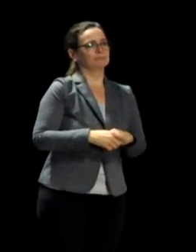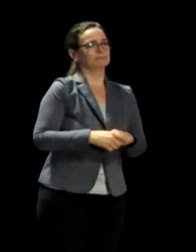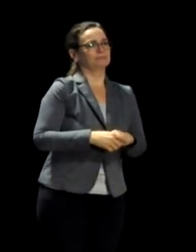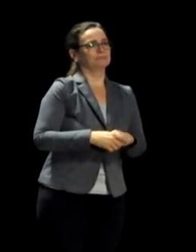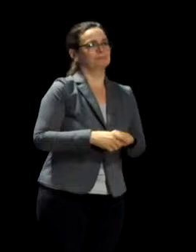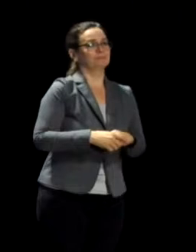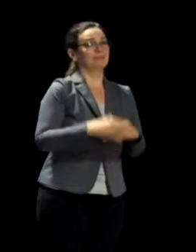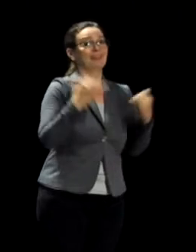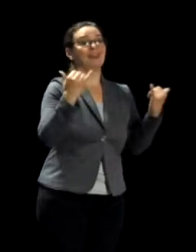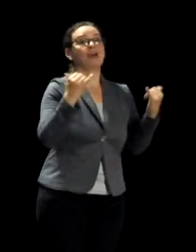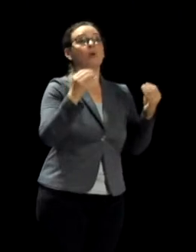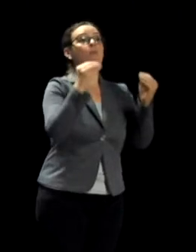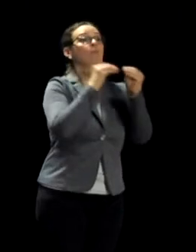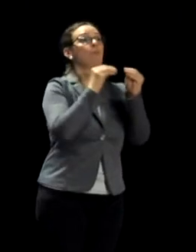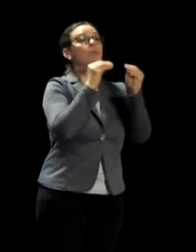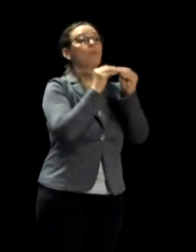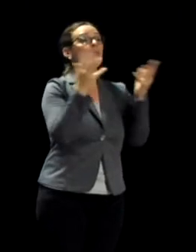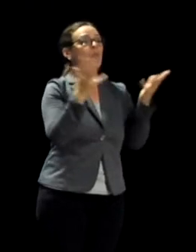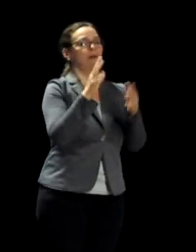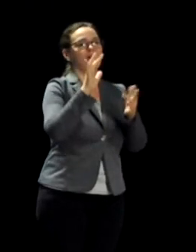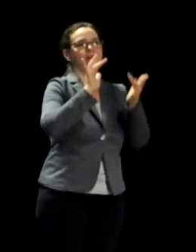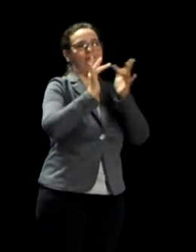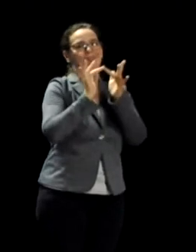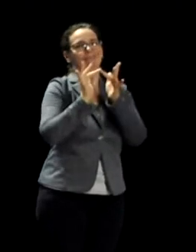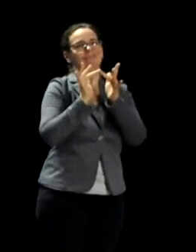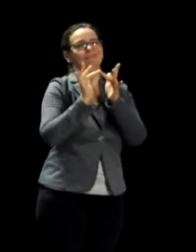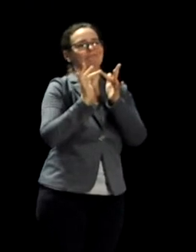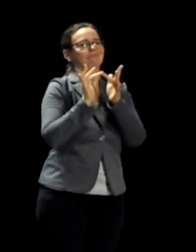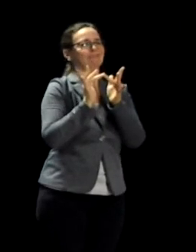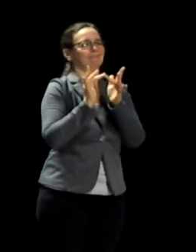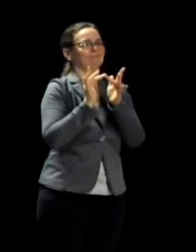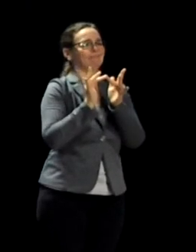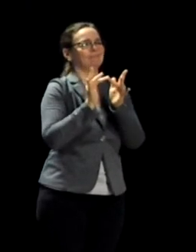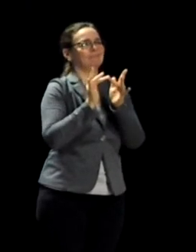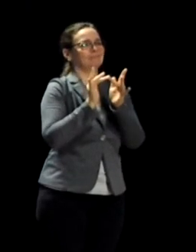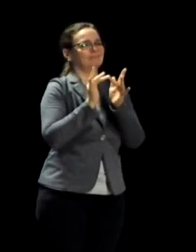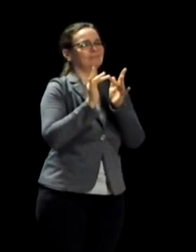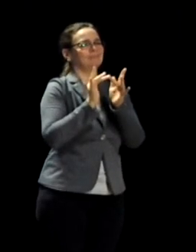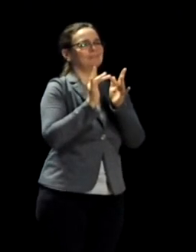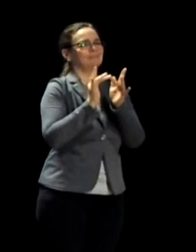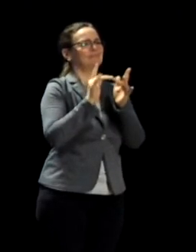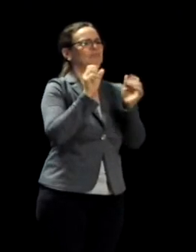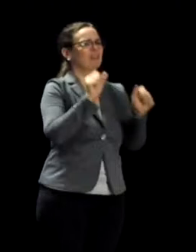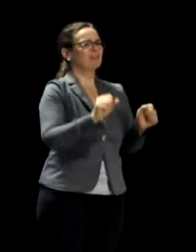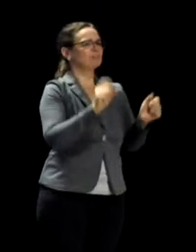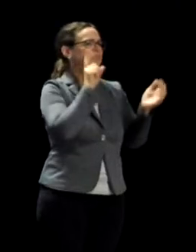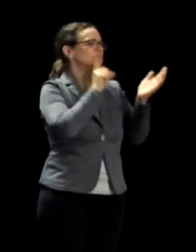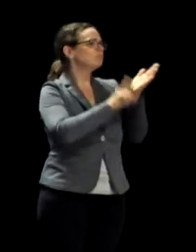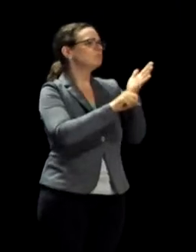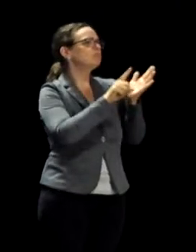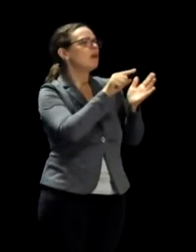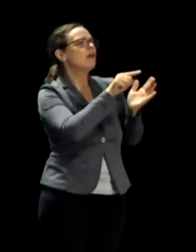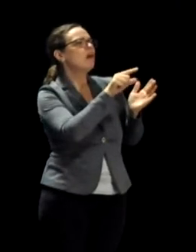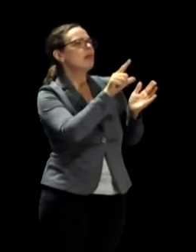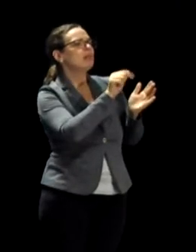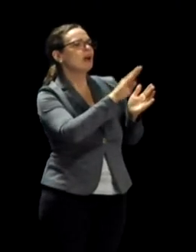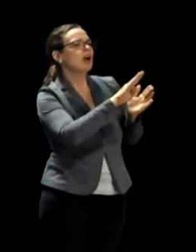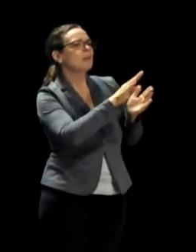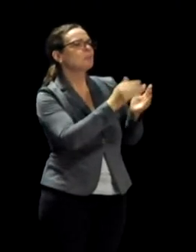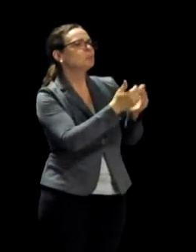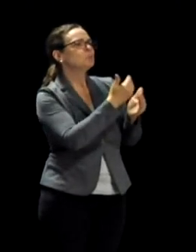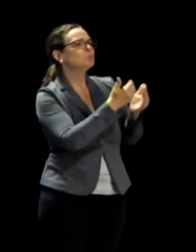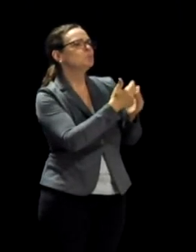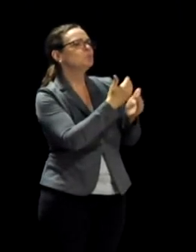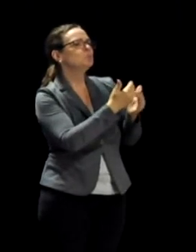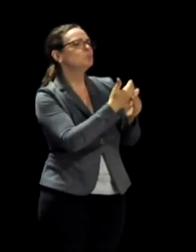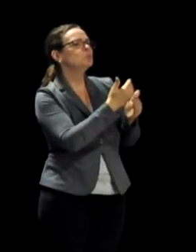it's vetting some of these labs, bringing on new partners. And again, we're looking at this at all times too. If turn times